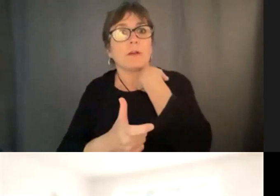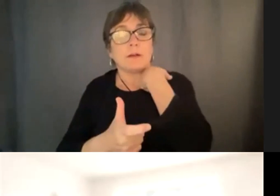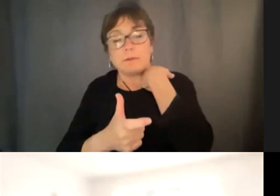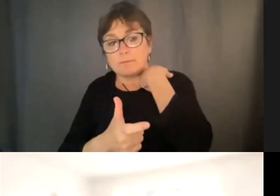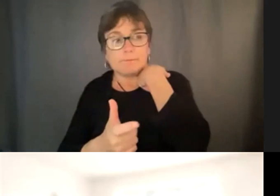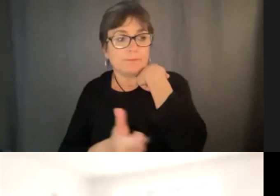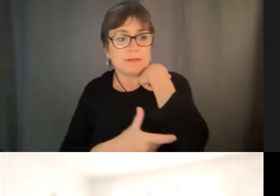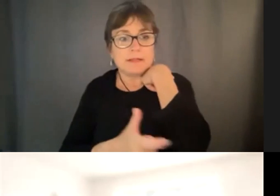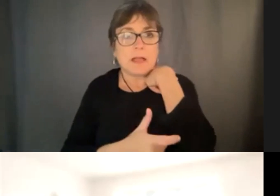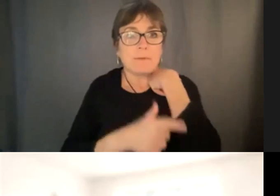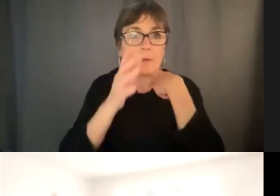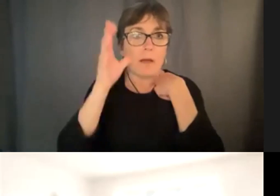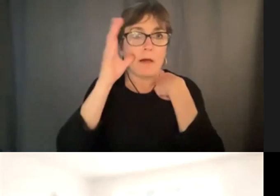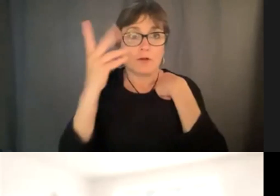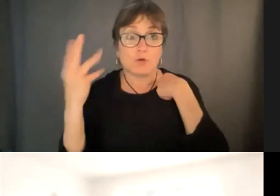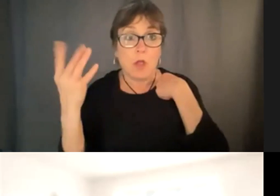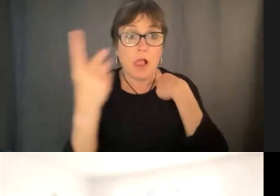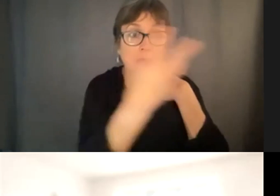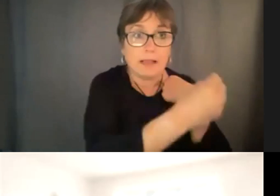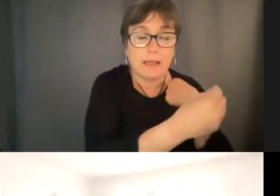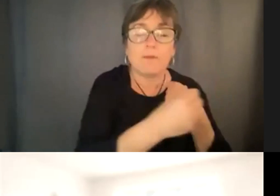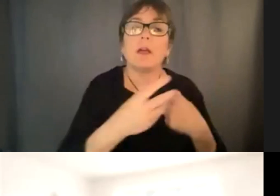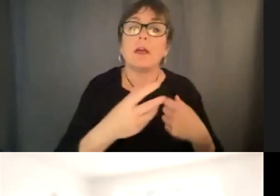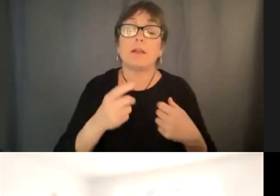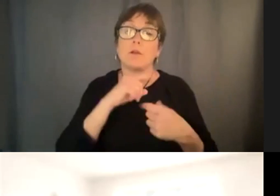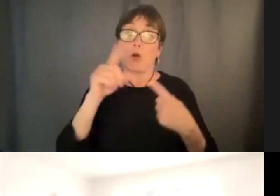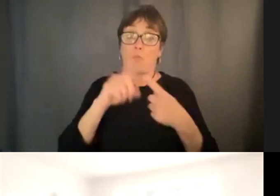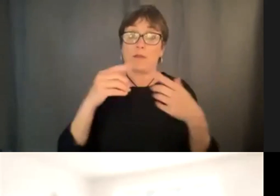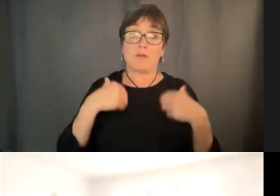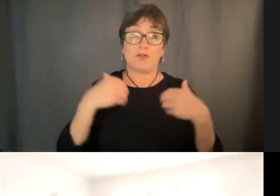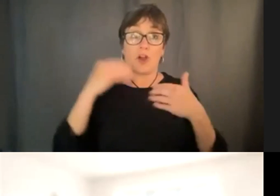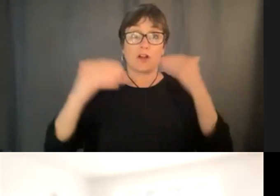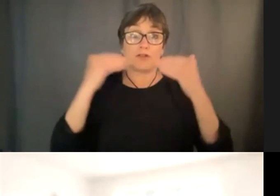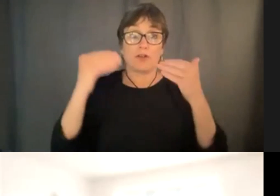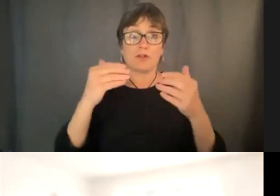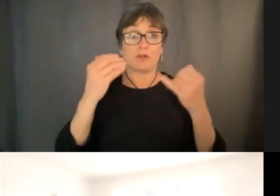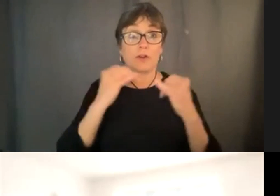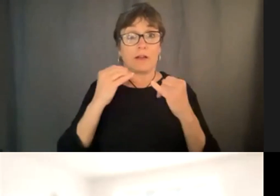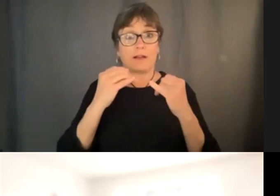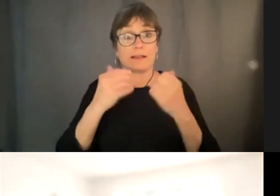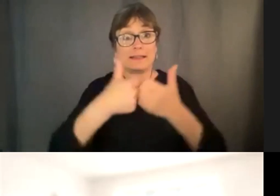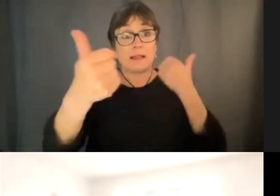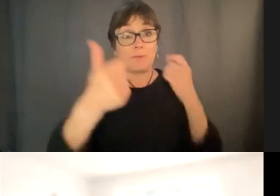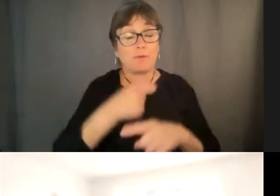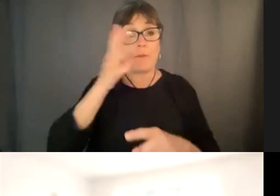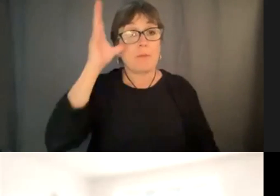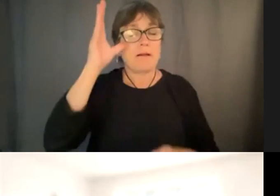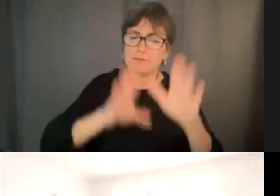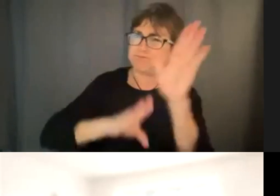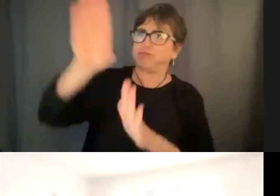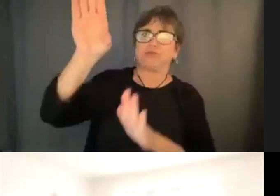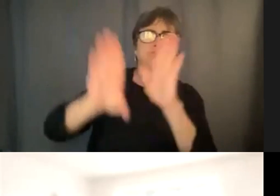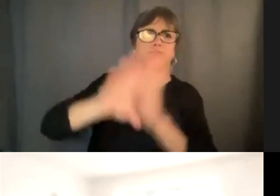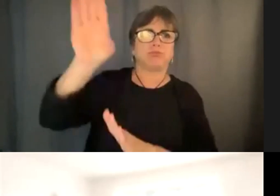But once those young adults are on their own, they flourish. Once they know that they're in a supportive environment that's not